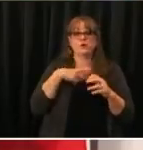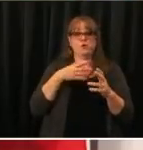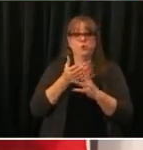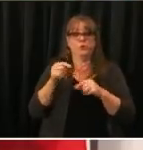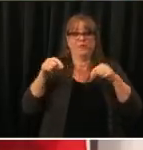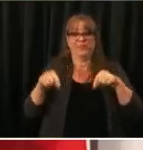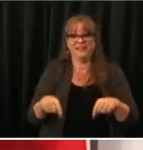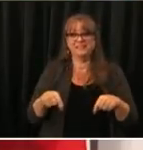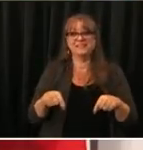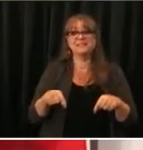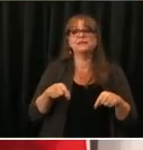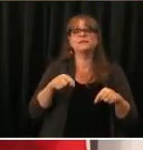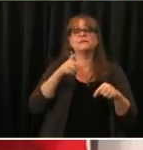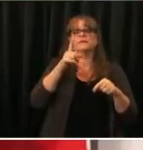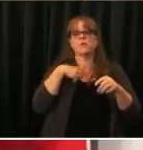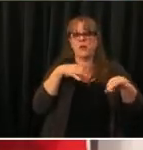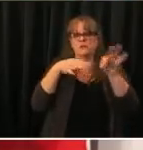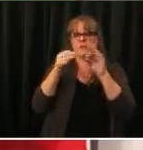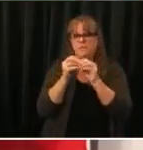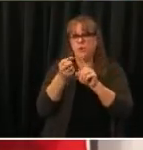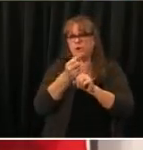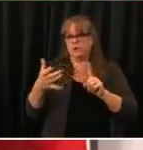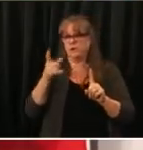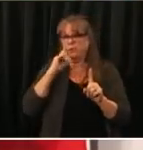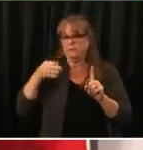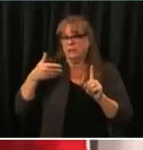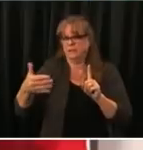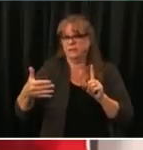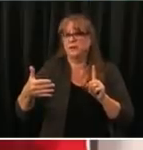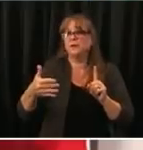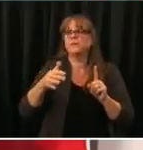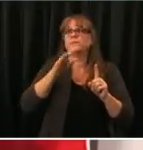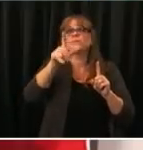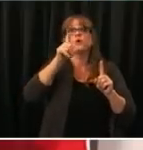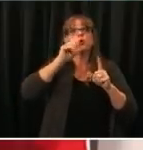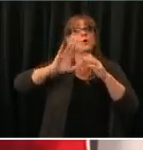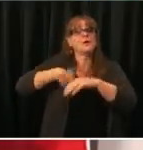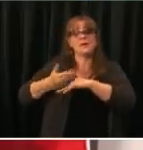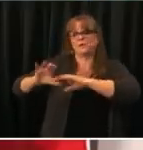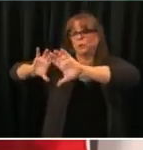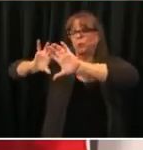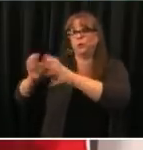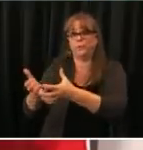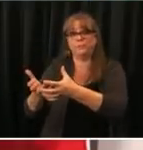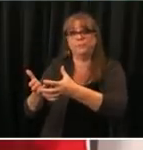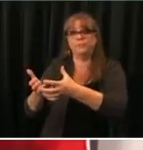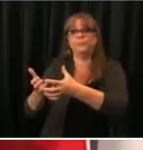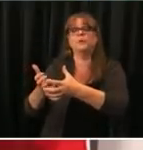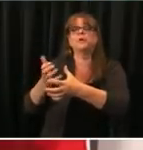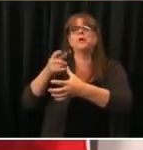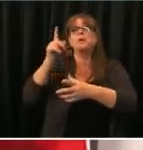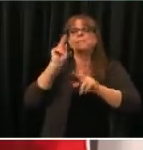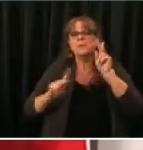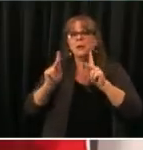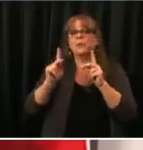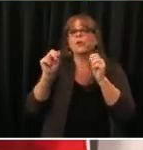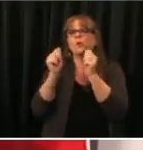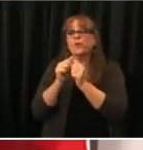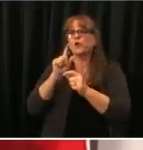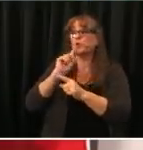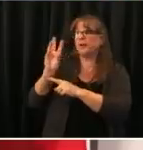The most logical expansion is, and one that we are doing, which is going to every Coloradan, every age 65 and up. That aligns